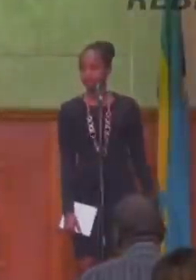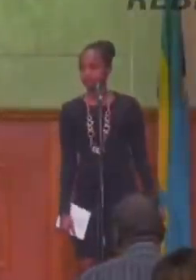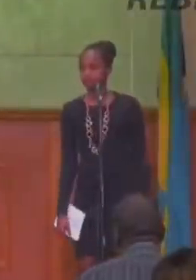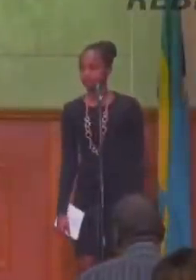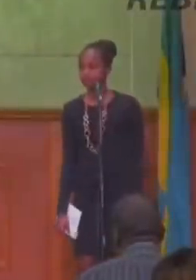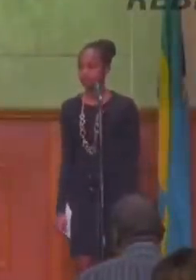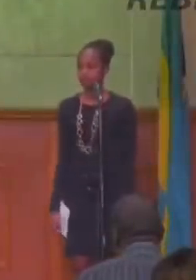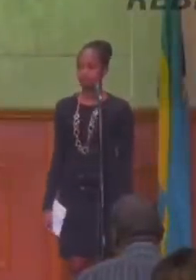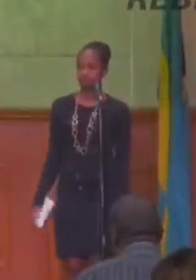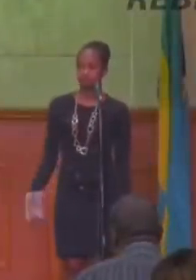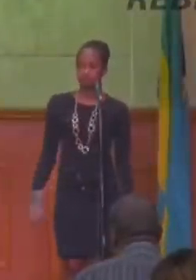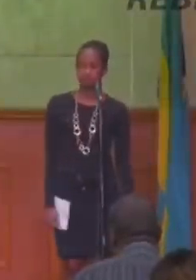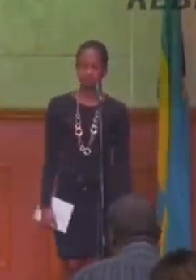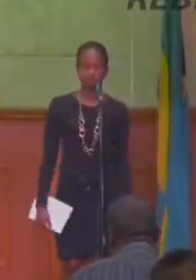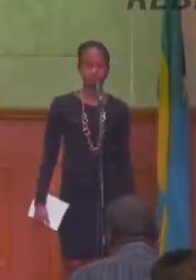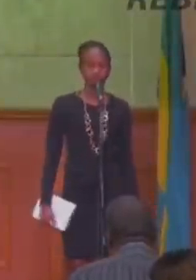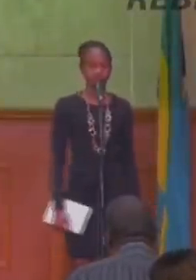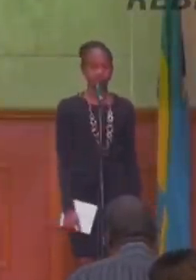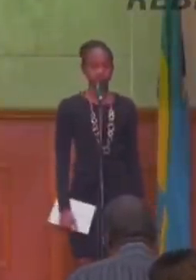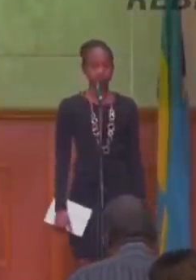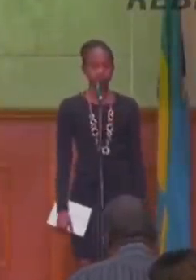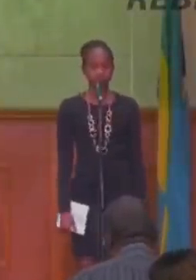We now turn.